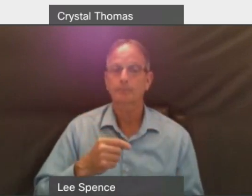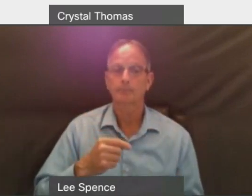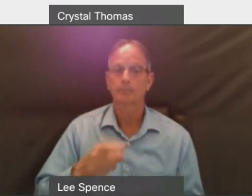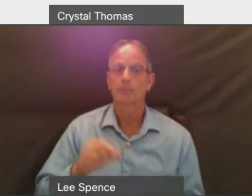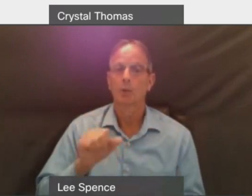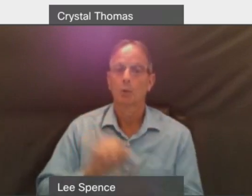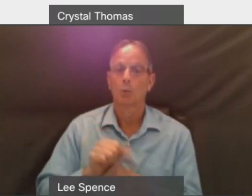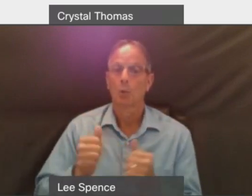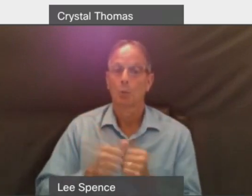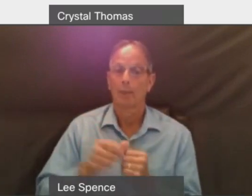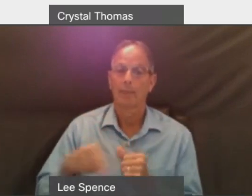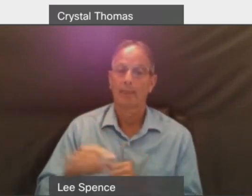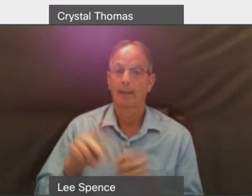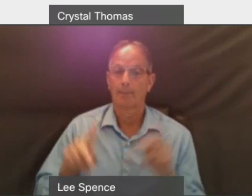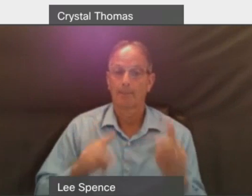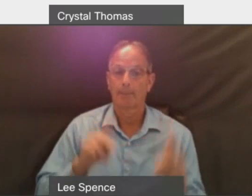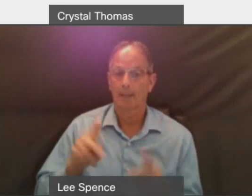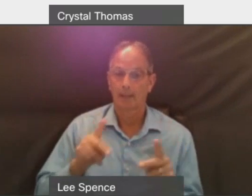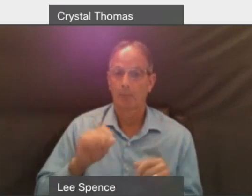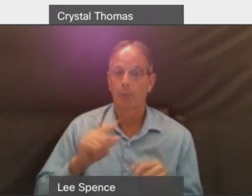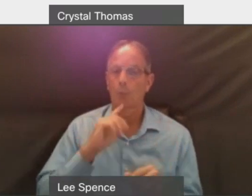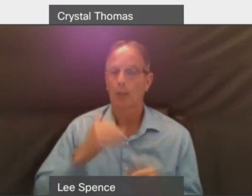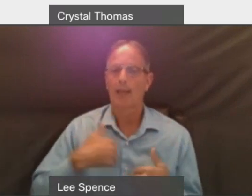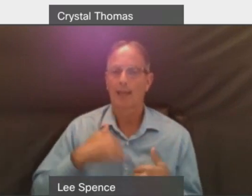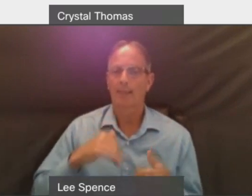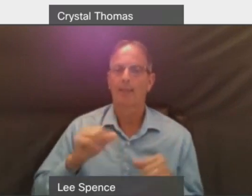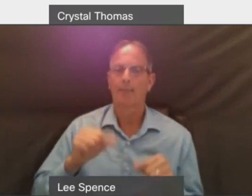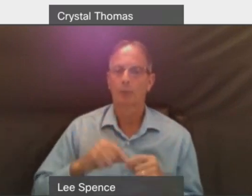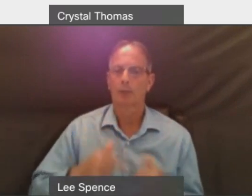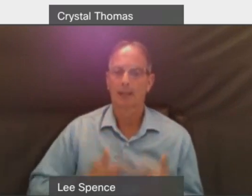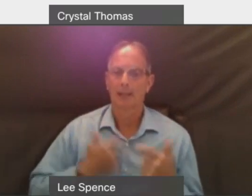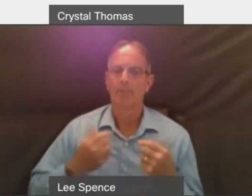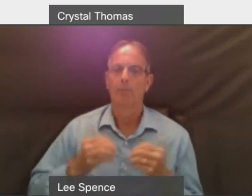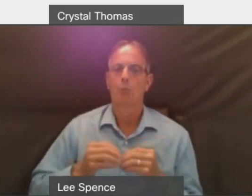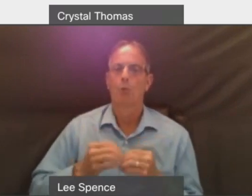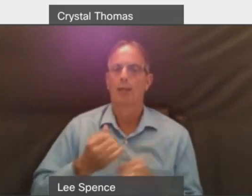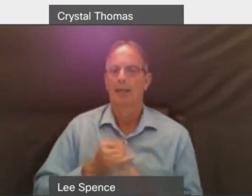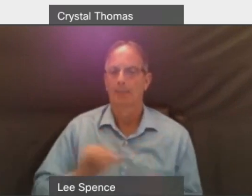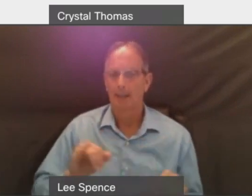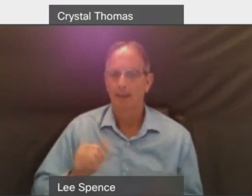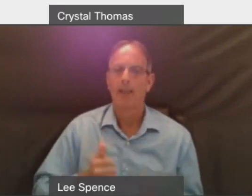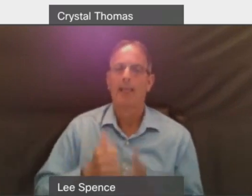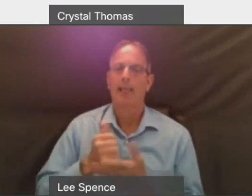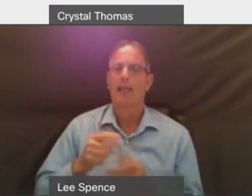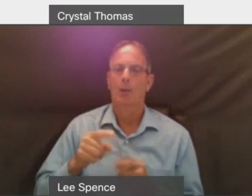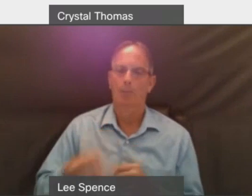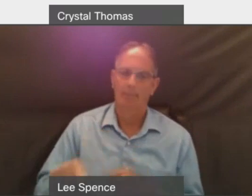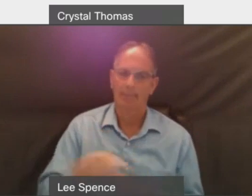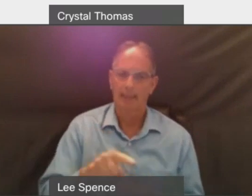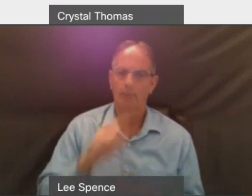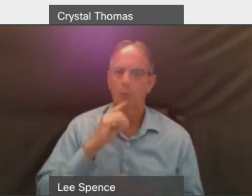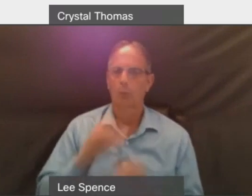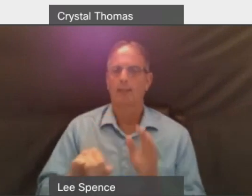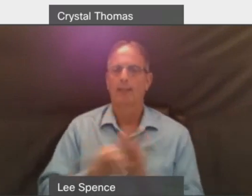Working with people who have the potential to be living more independently, help them to identify